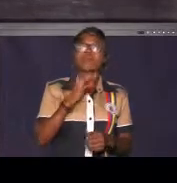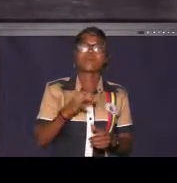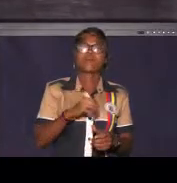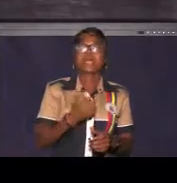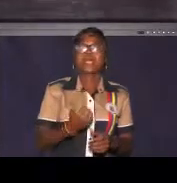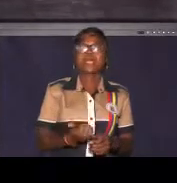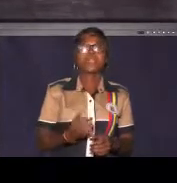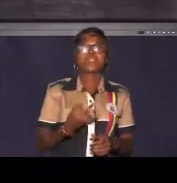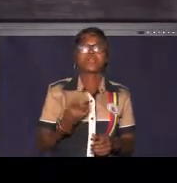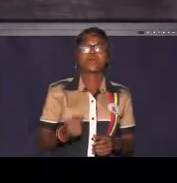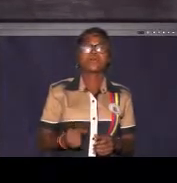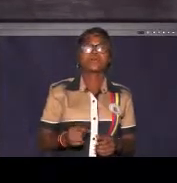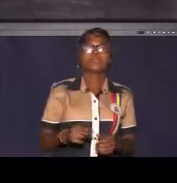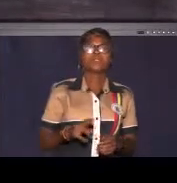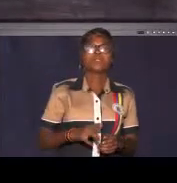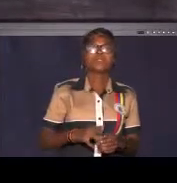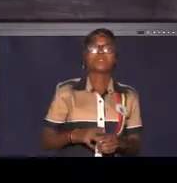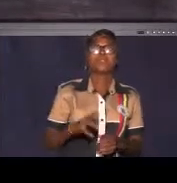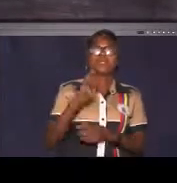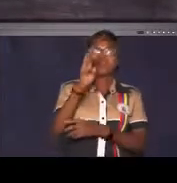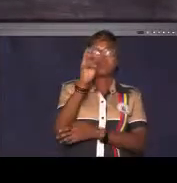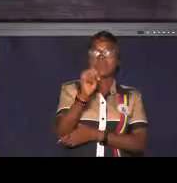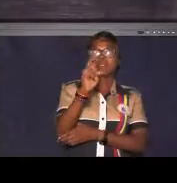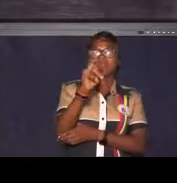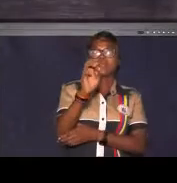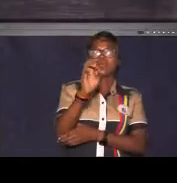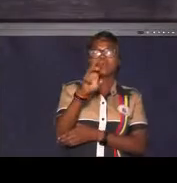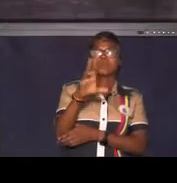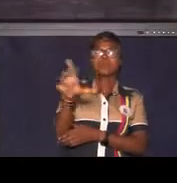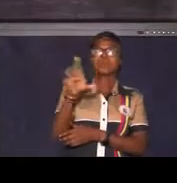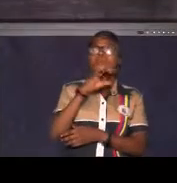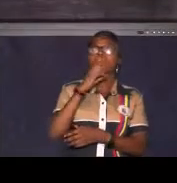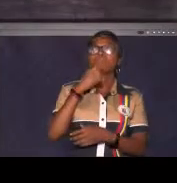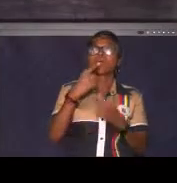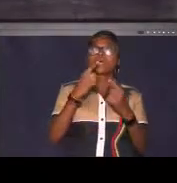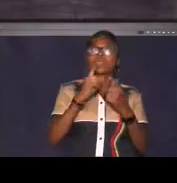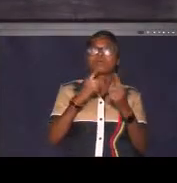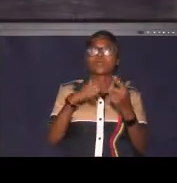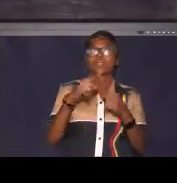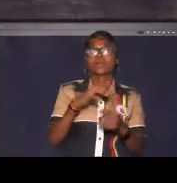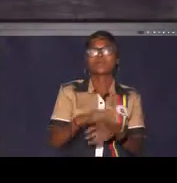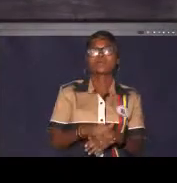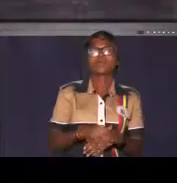drink that you can imagine. So all those ones